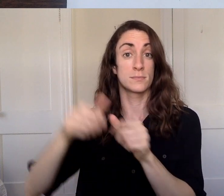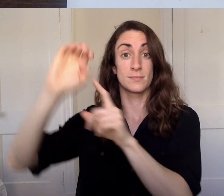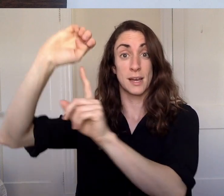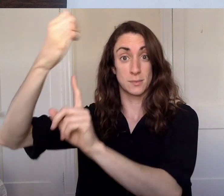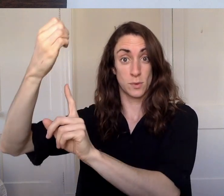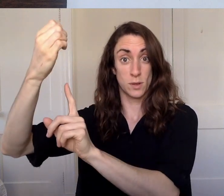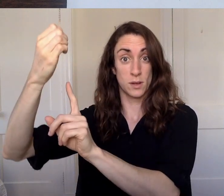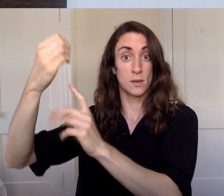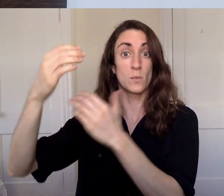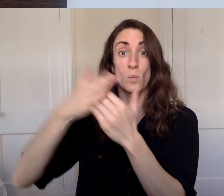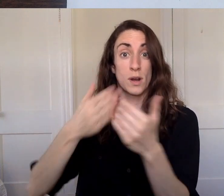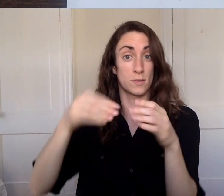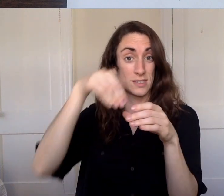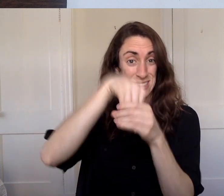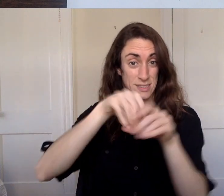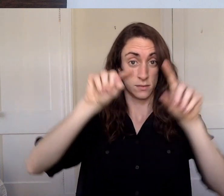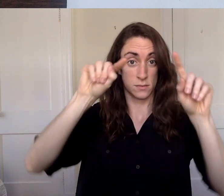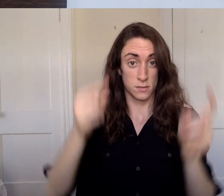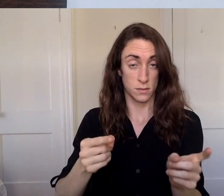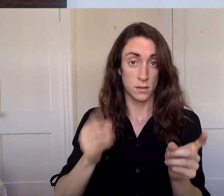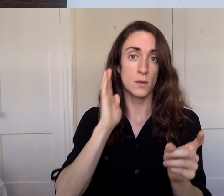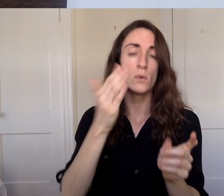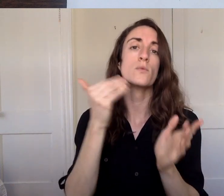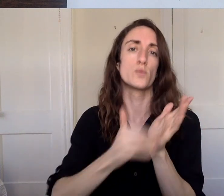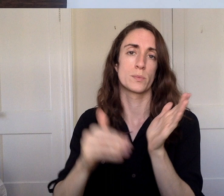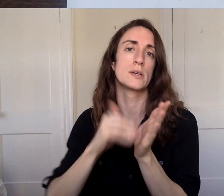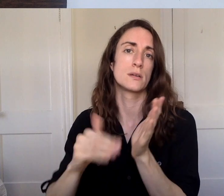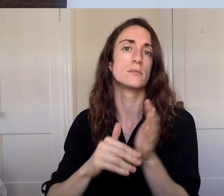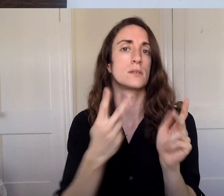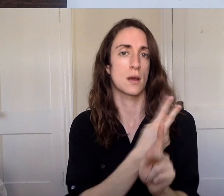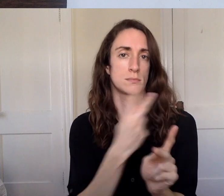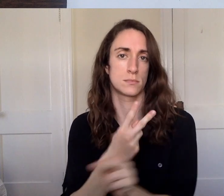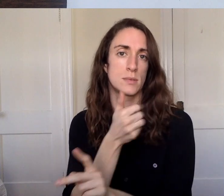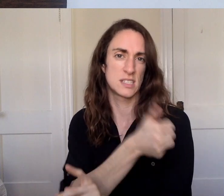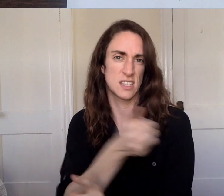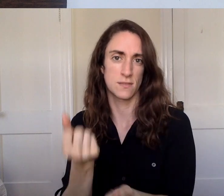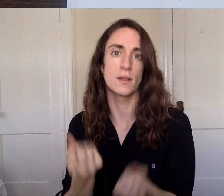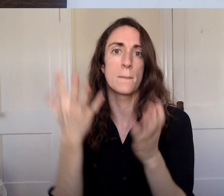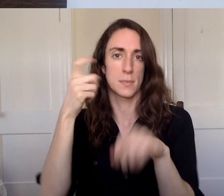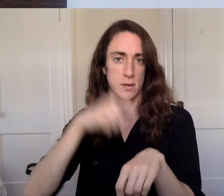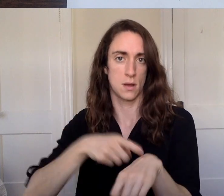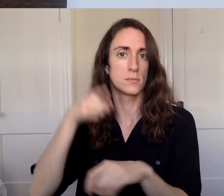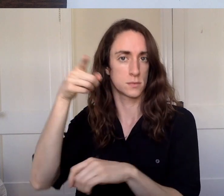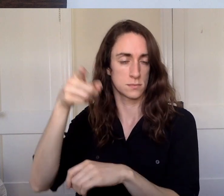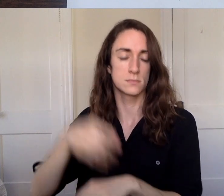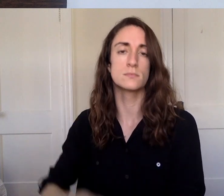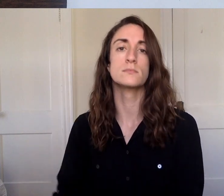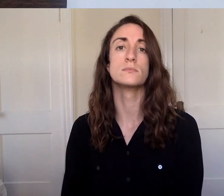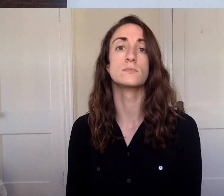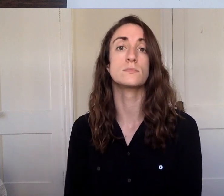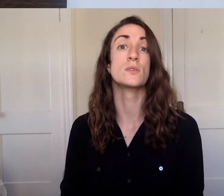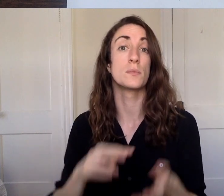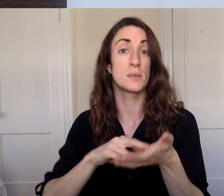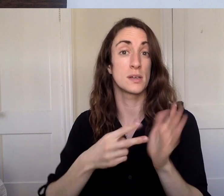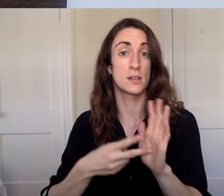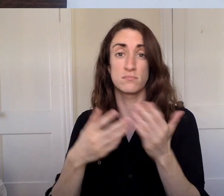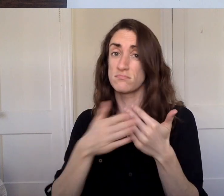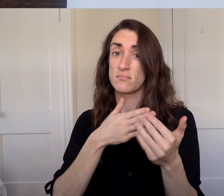is going to be multiplied by itself 3 times. So that means that we can write this as x squared times x squared times x squared.